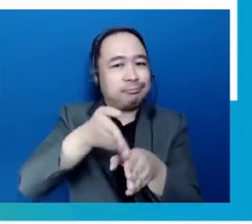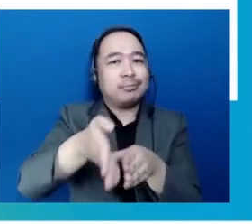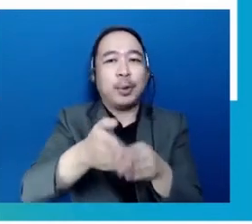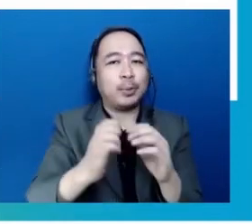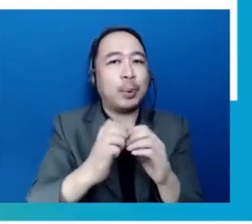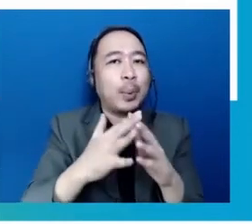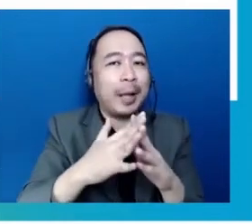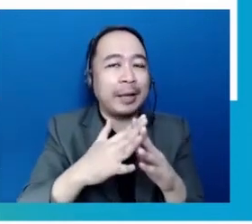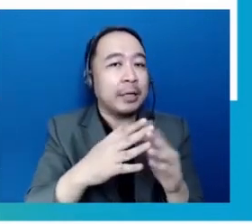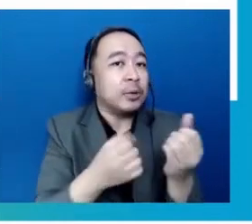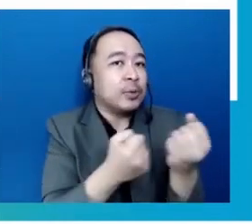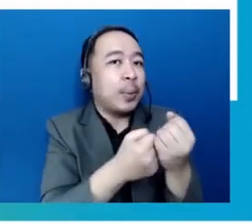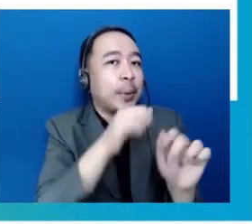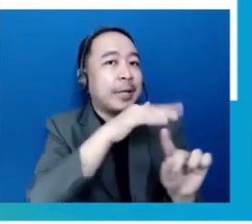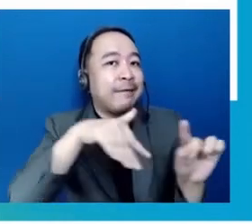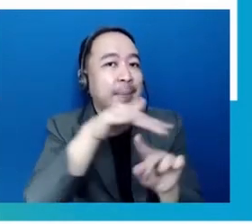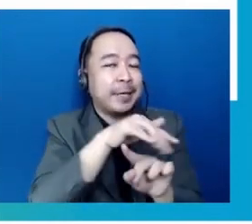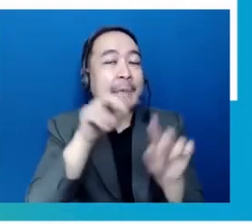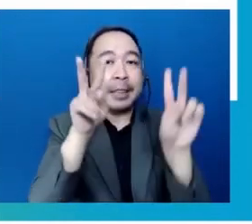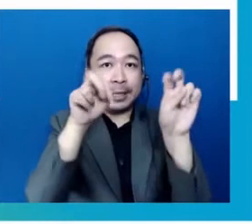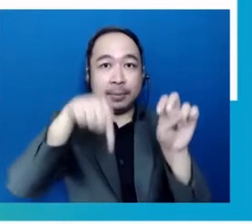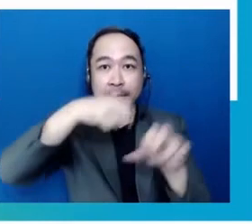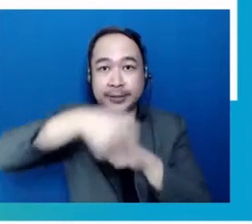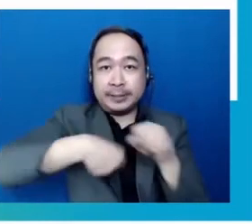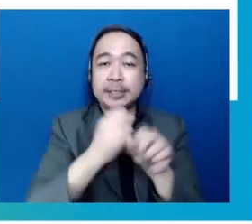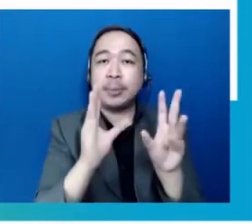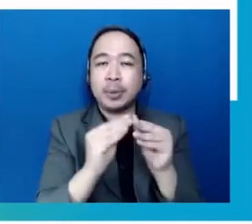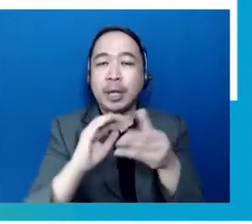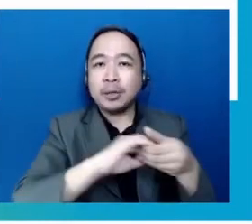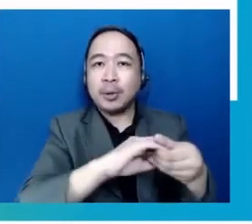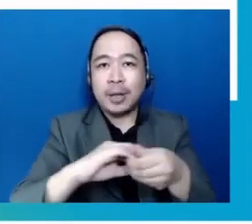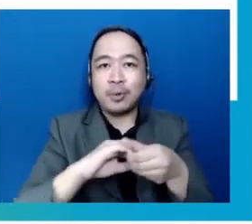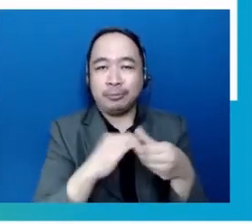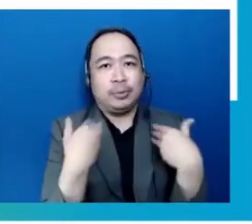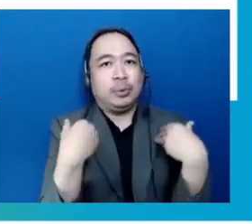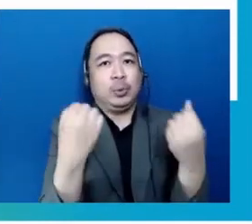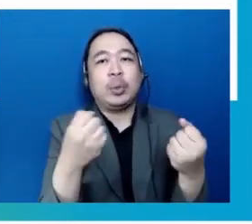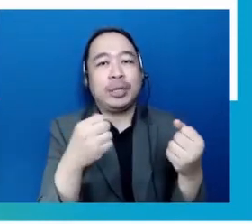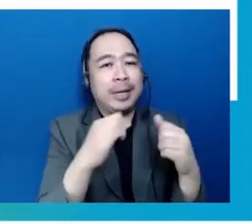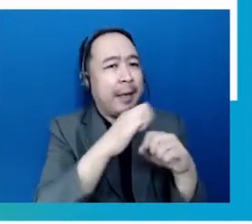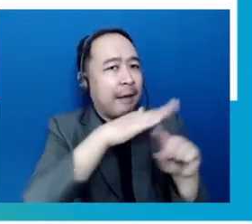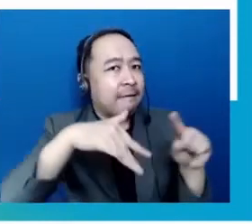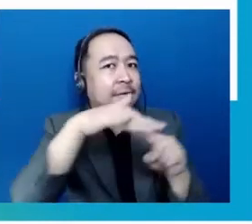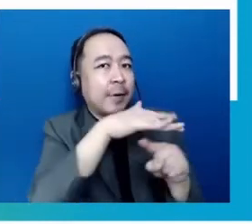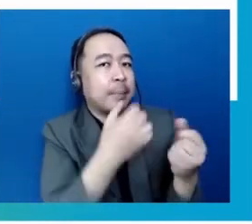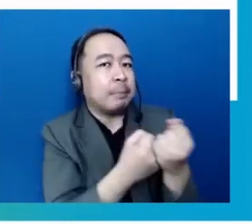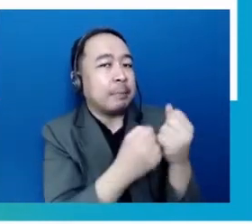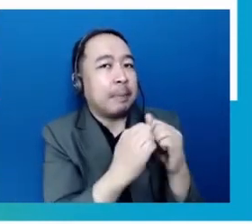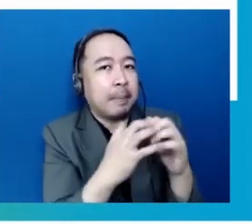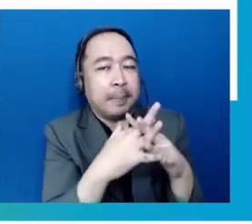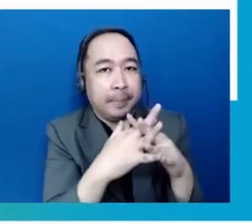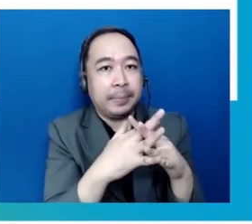year's annual meeting is collaboration for resilient and green recovery. This can never be achieved unless the fossil